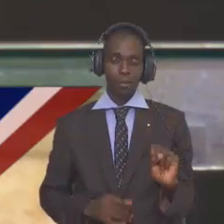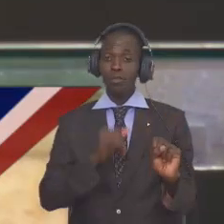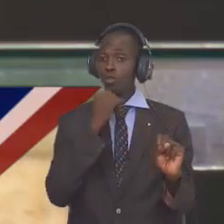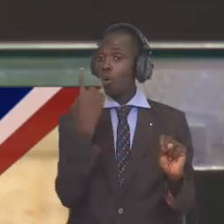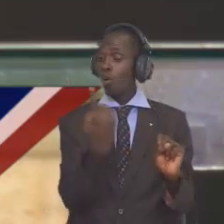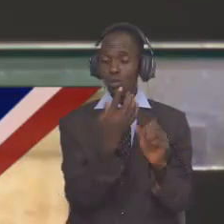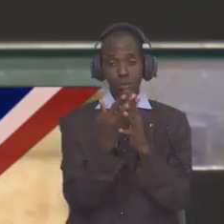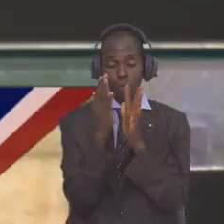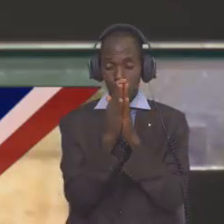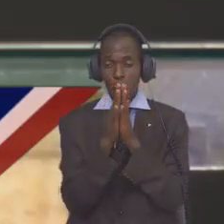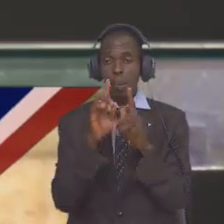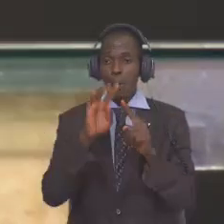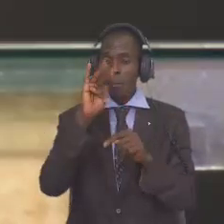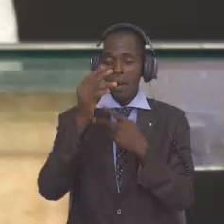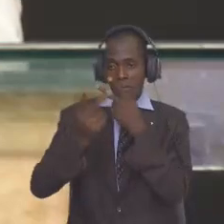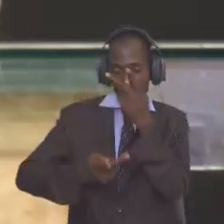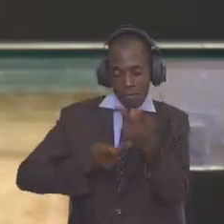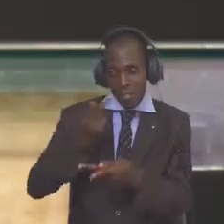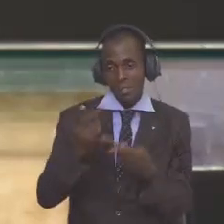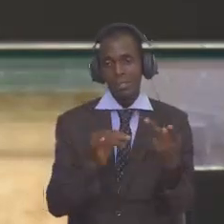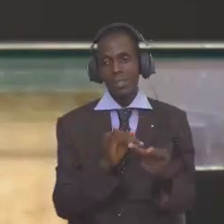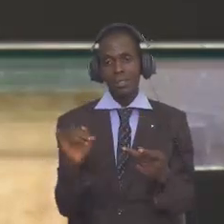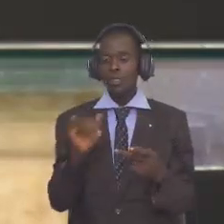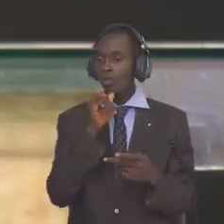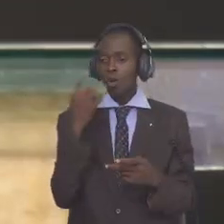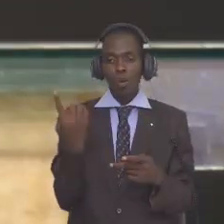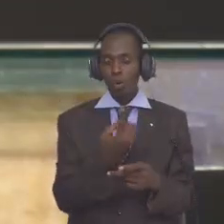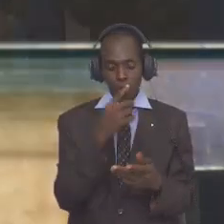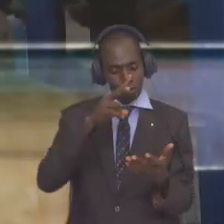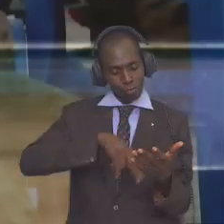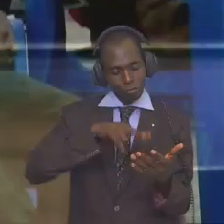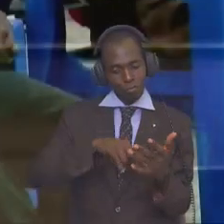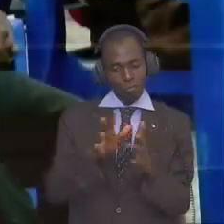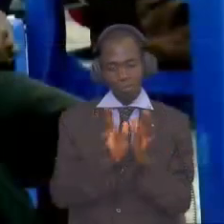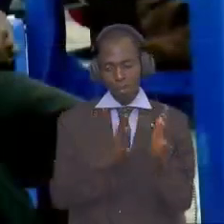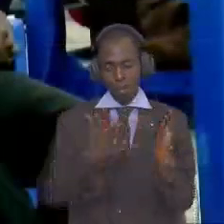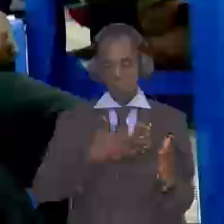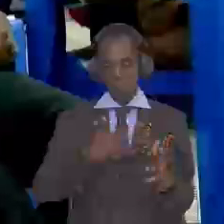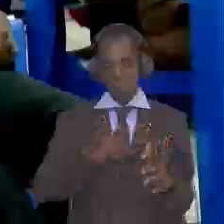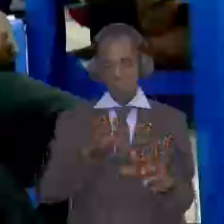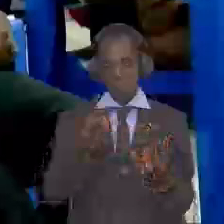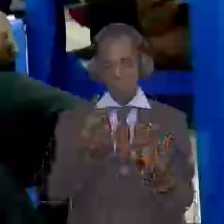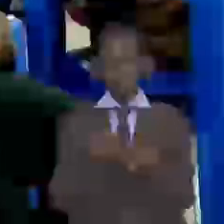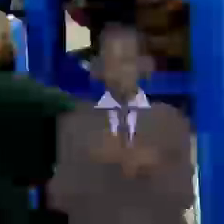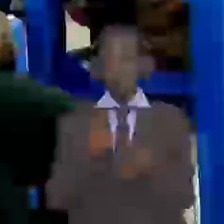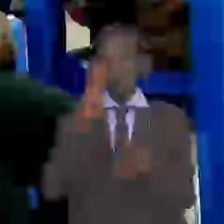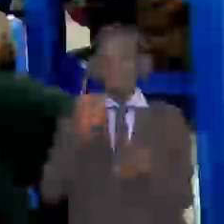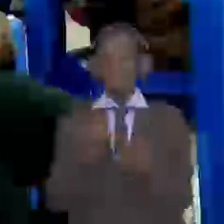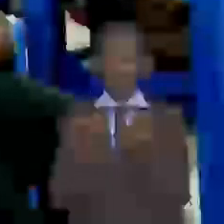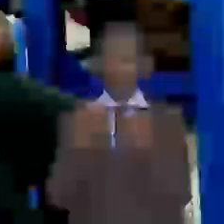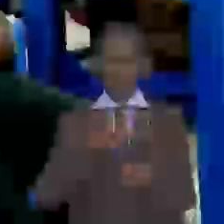of Titus. Not only checking up the promises all alone by myself, by the coming